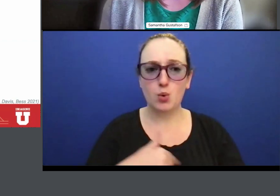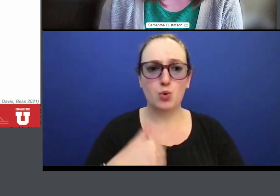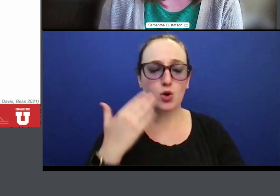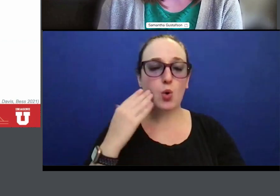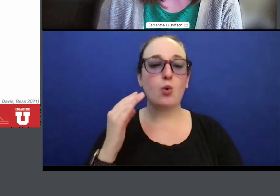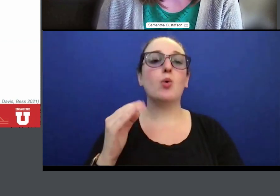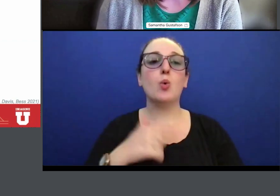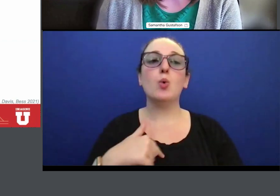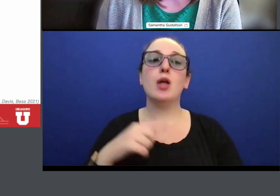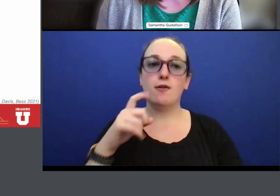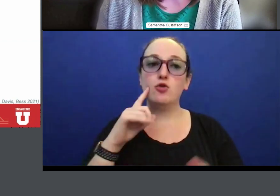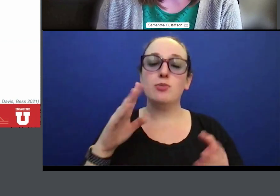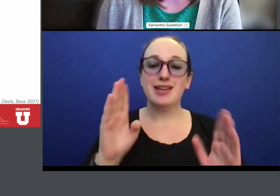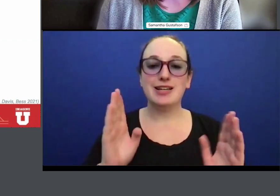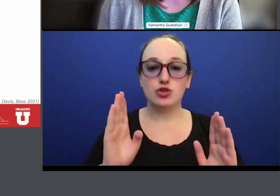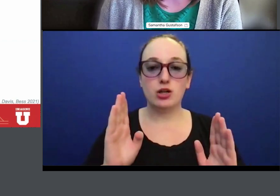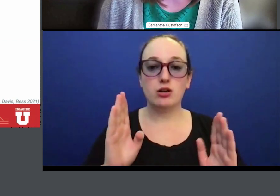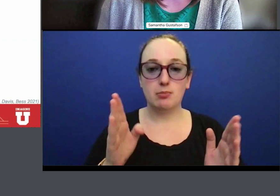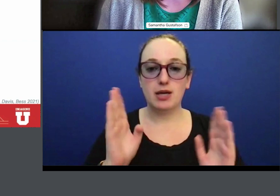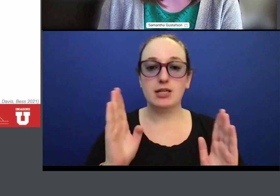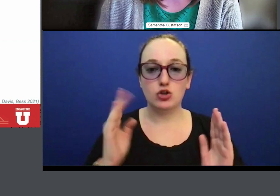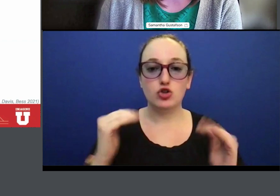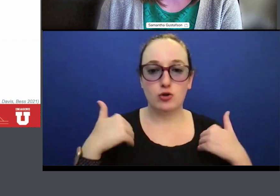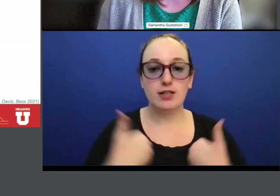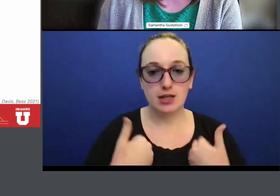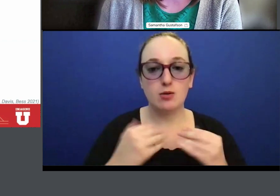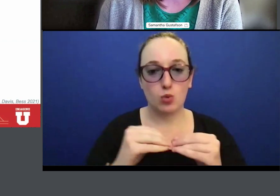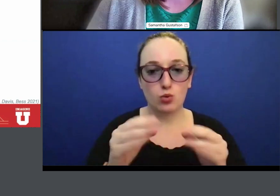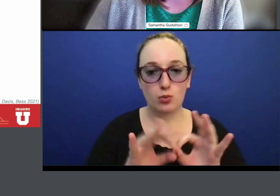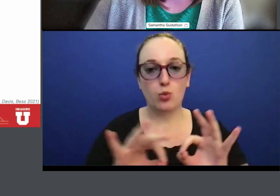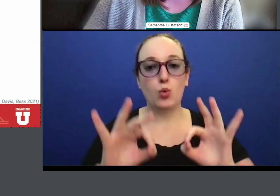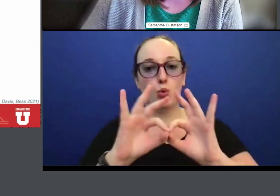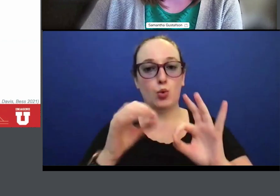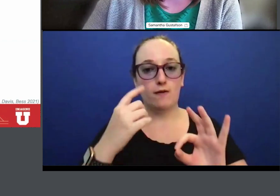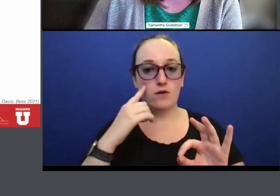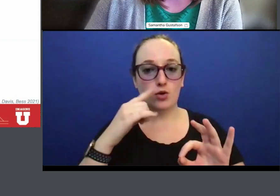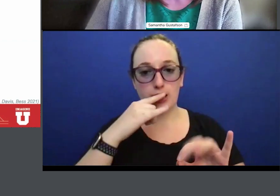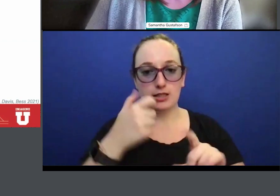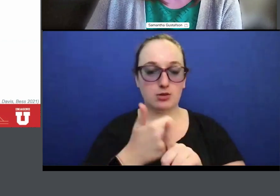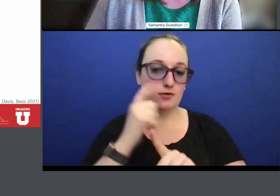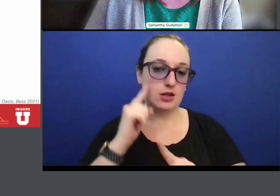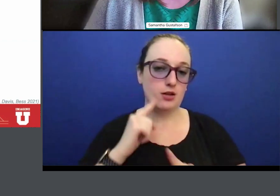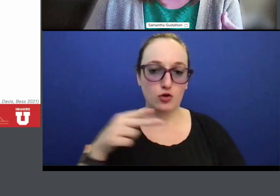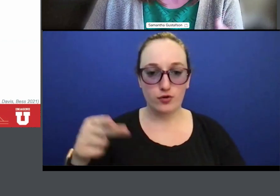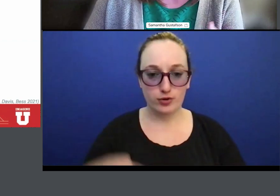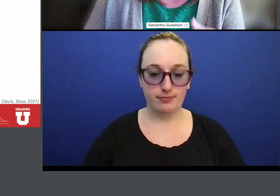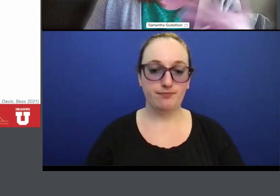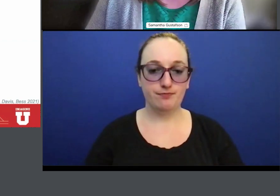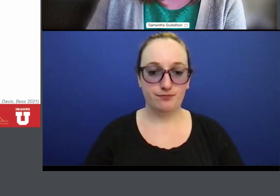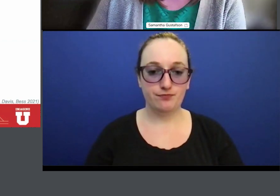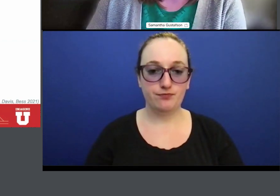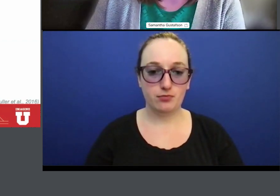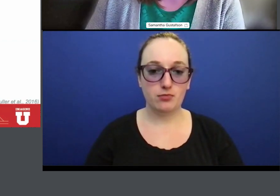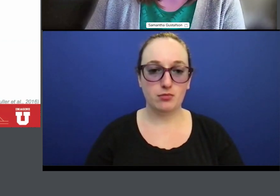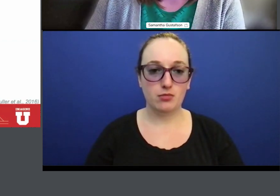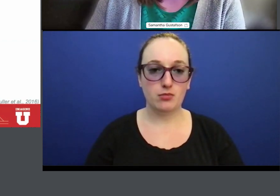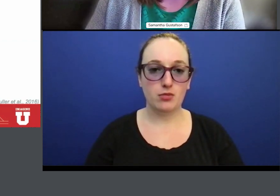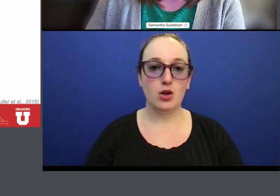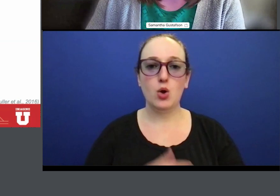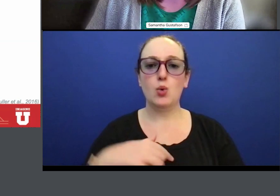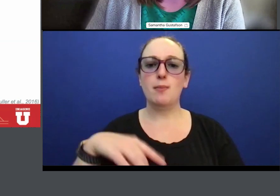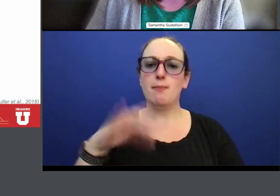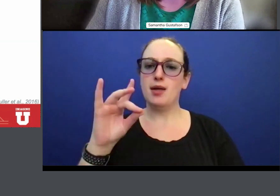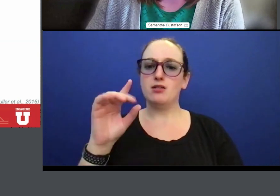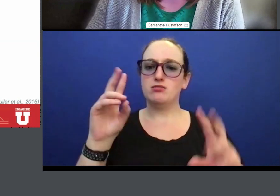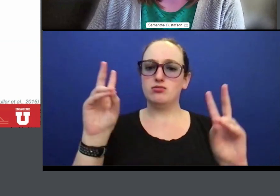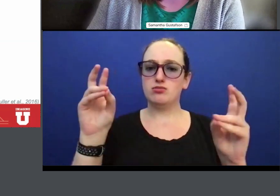really need to start paying attention to fatigue in children who are deaf or hard of hearing. So, we've come up with this term called